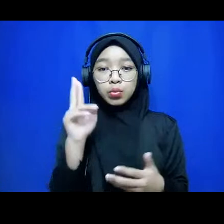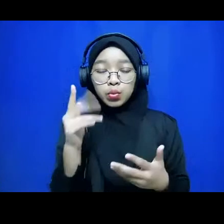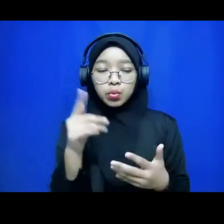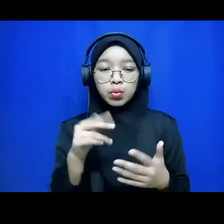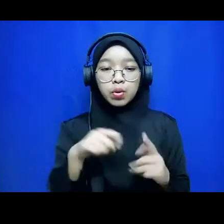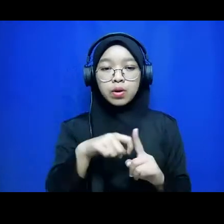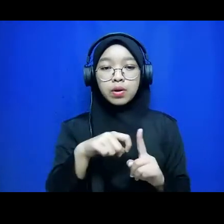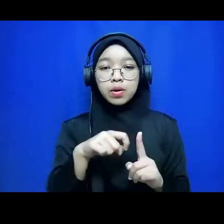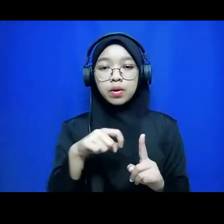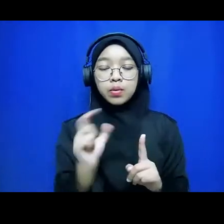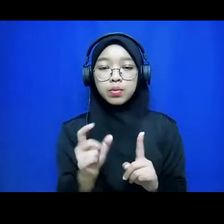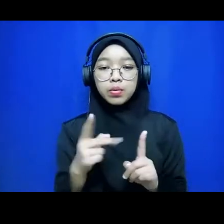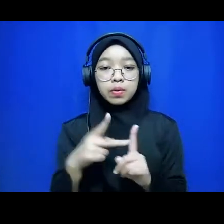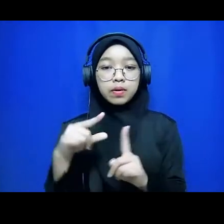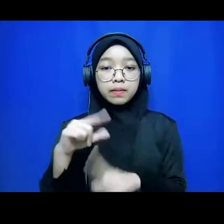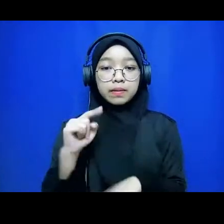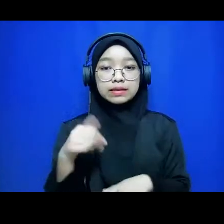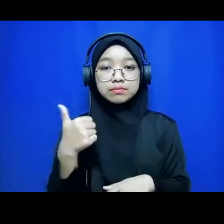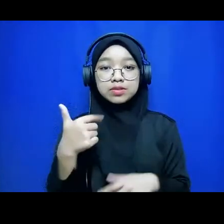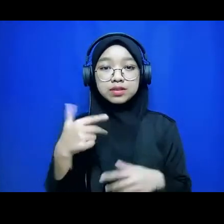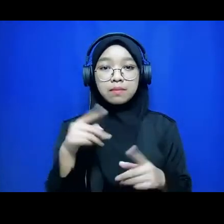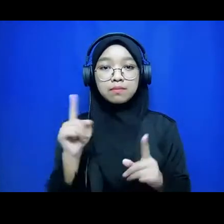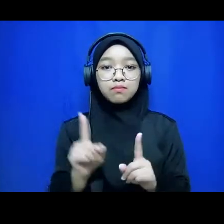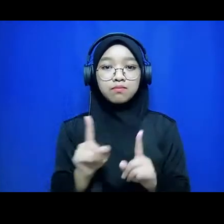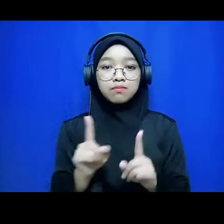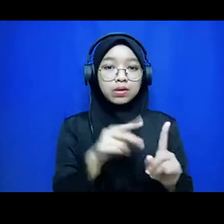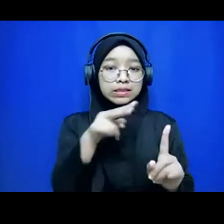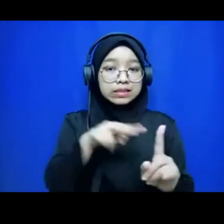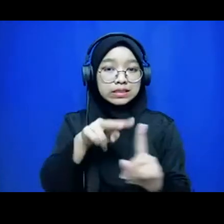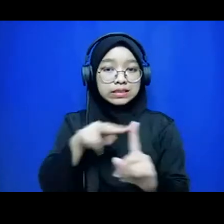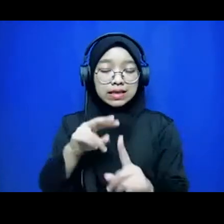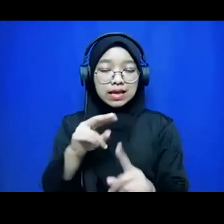see the substance of the